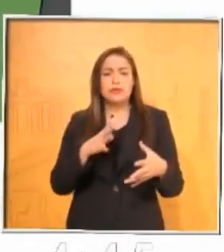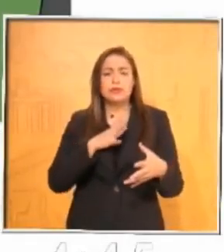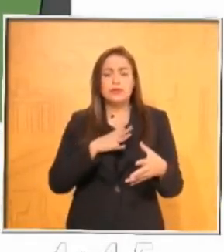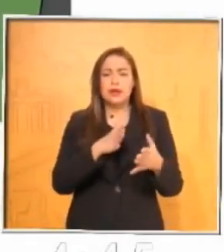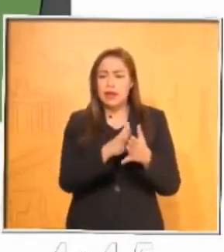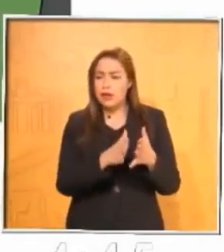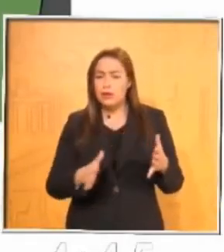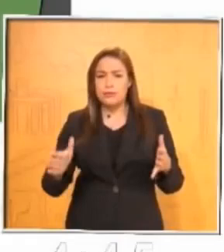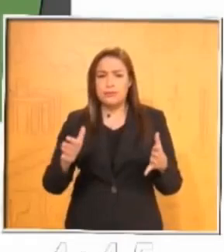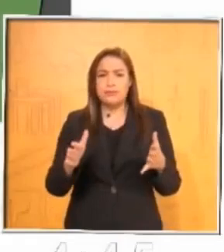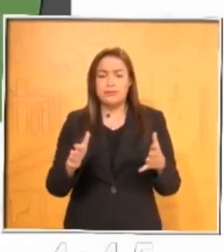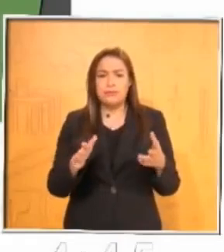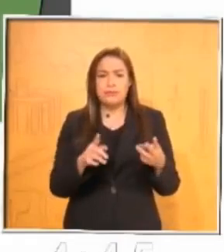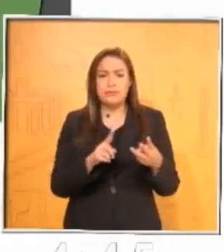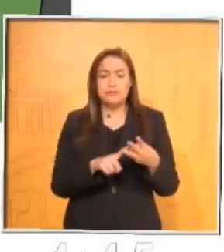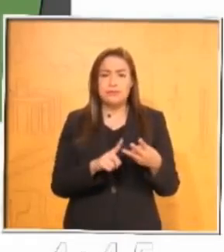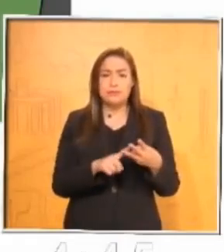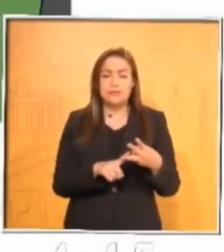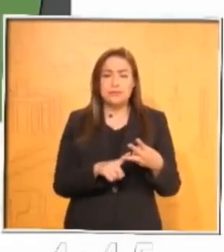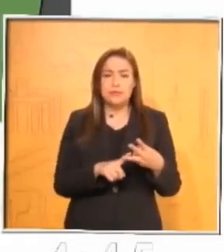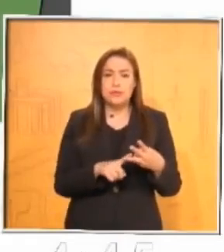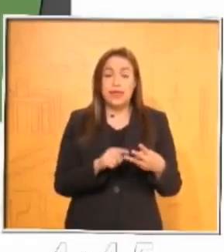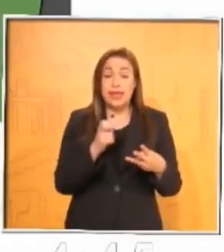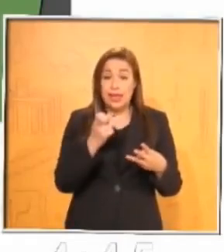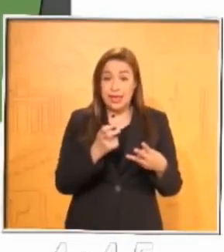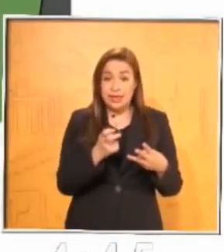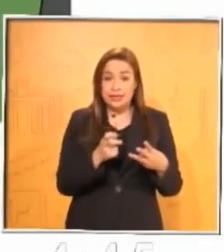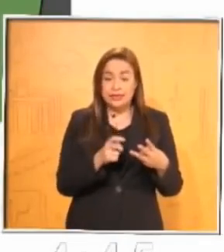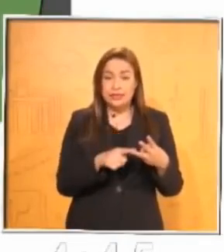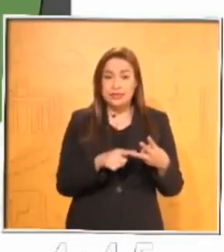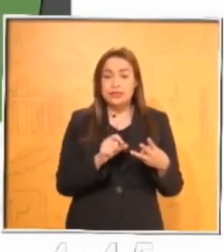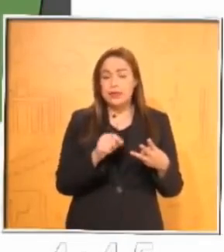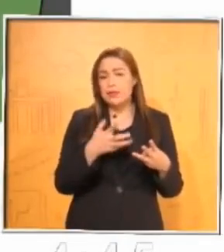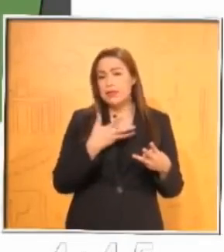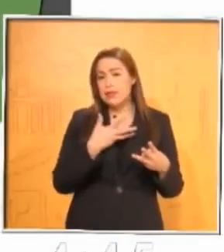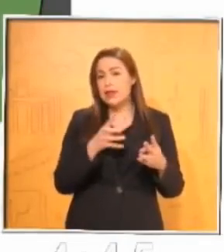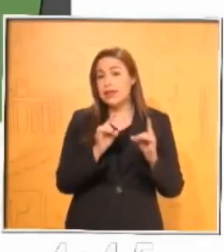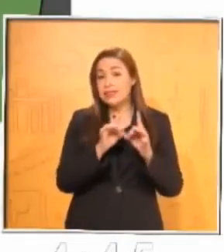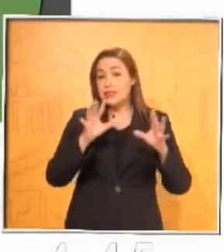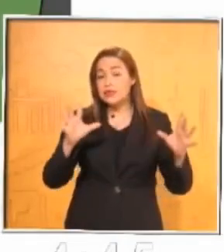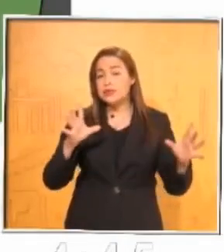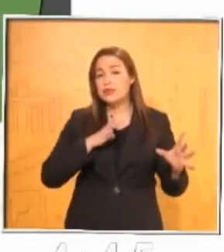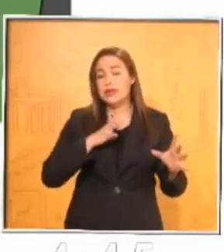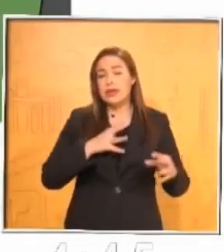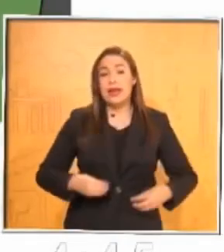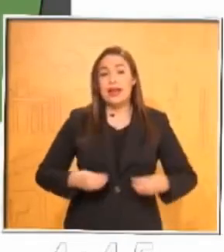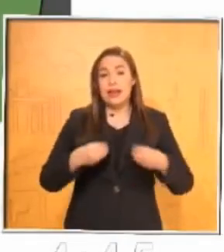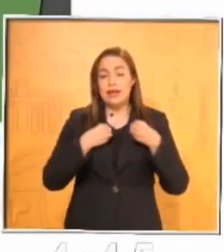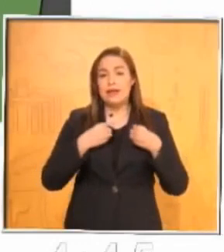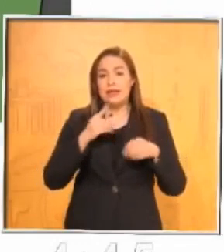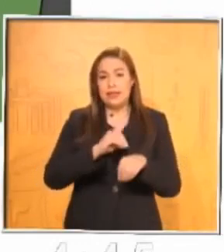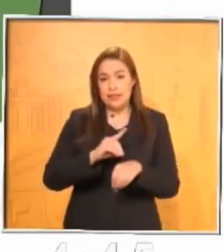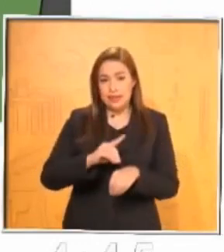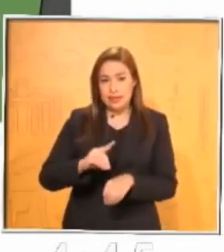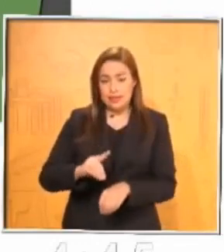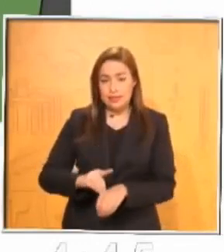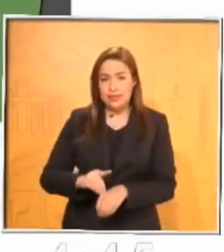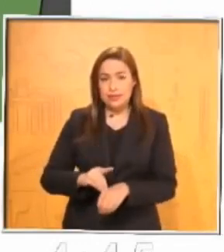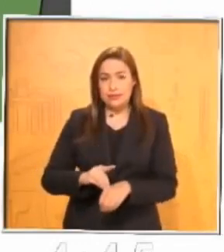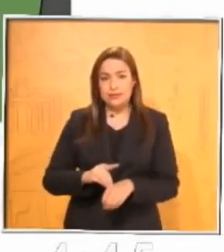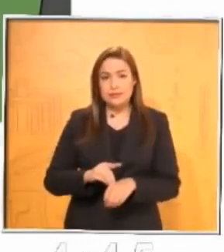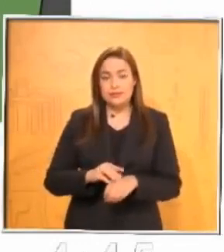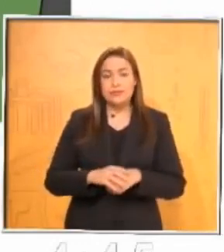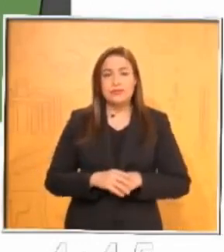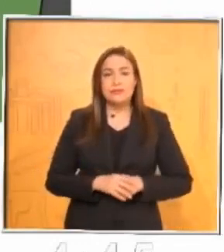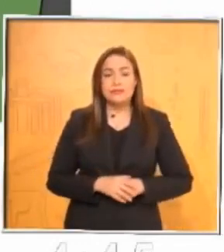life. This kind of genre includes situations of the real life, of the daily life, like anything